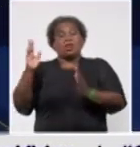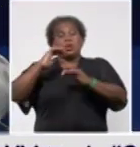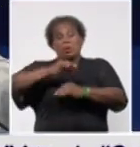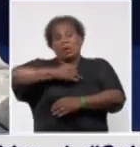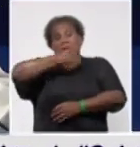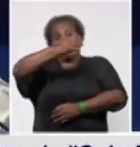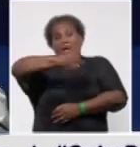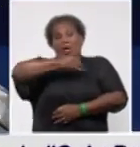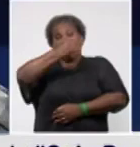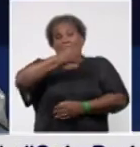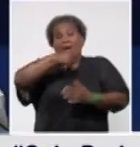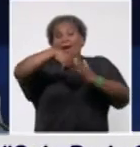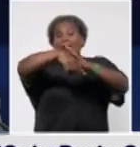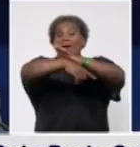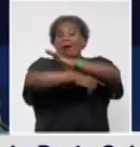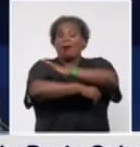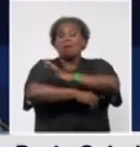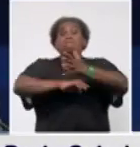68,472 deaths,